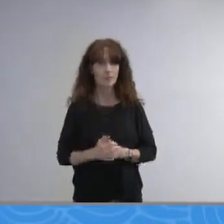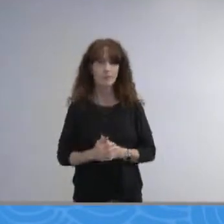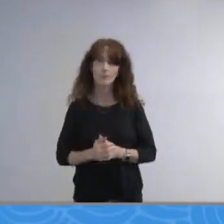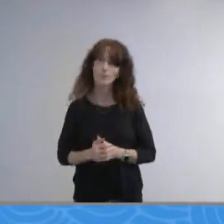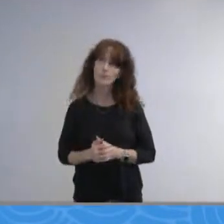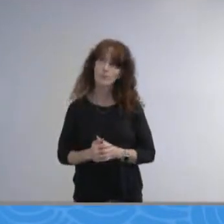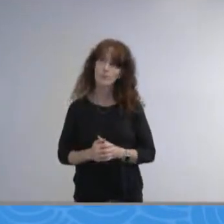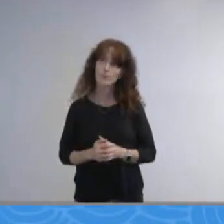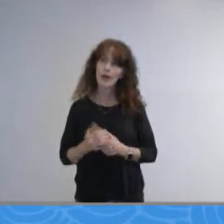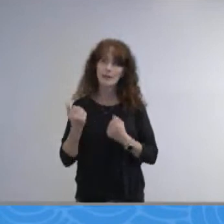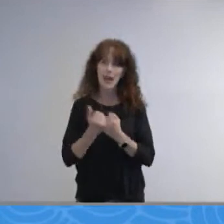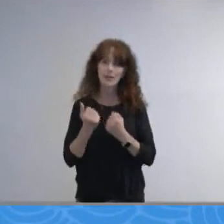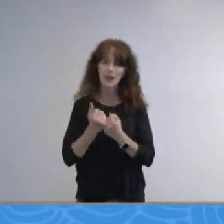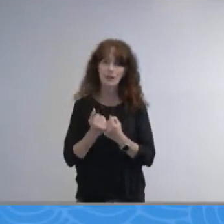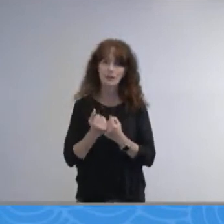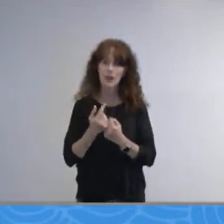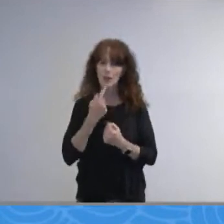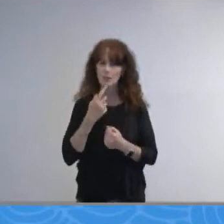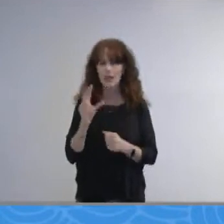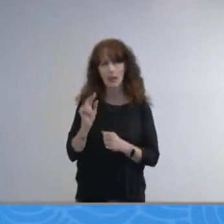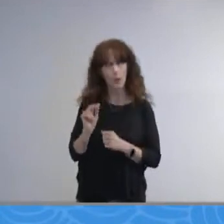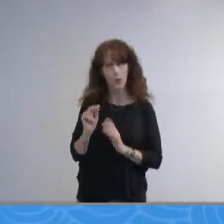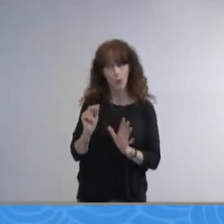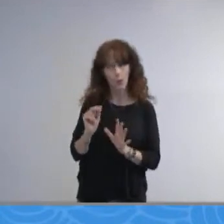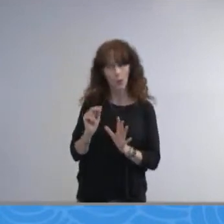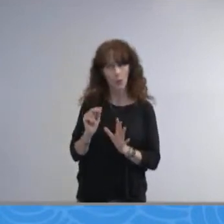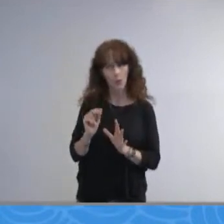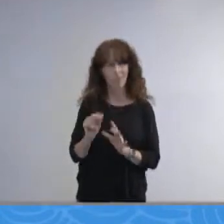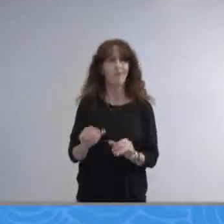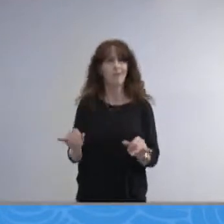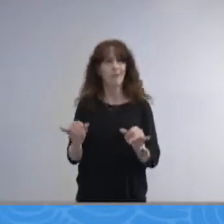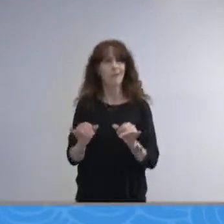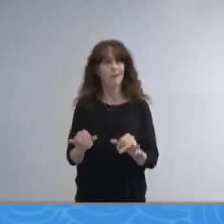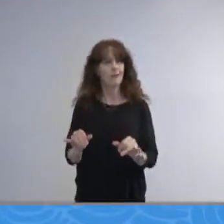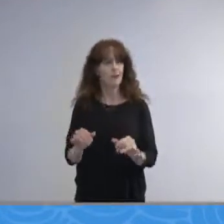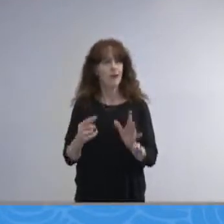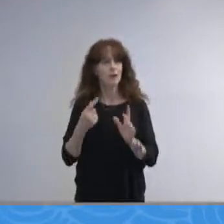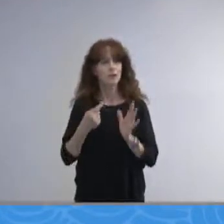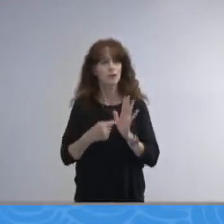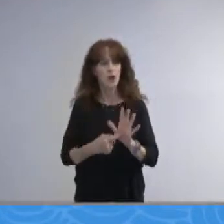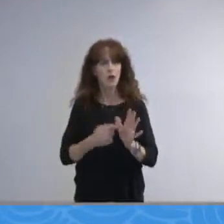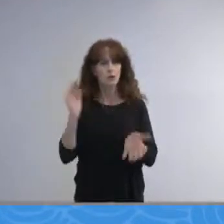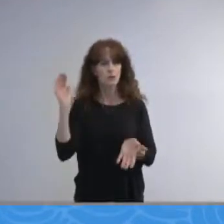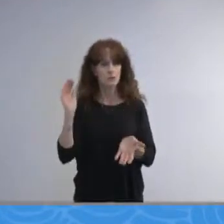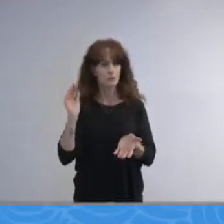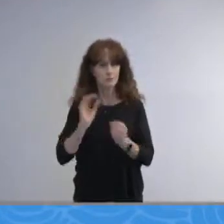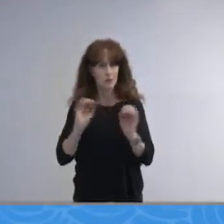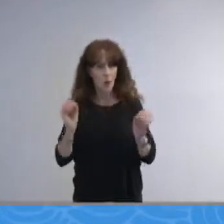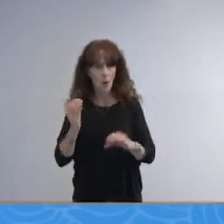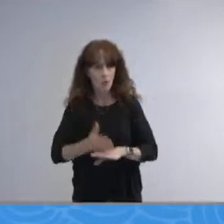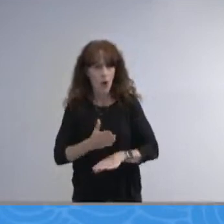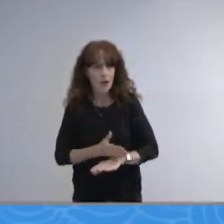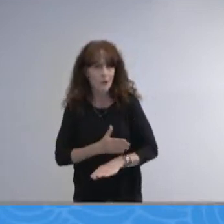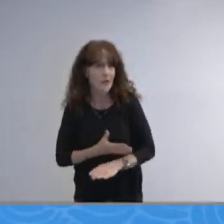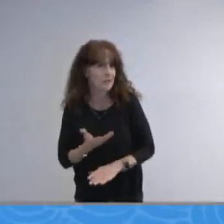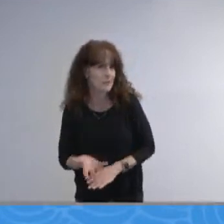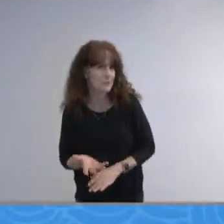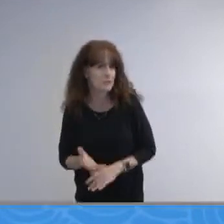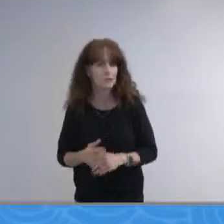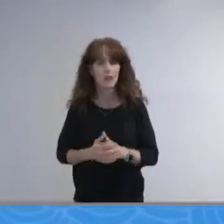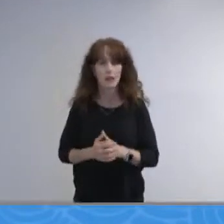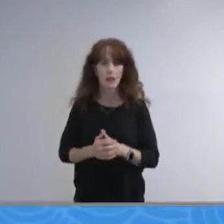As an advocate, I would argue no. I would argue that shows lack of progress.